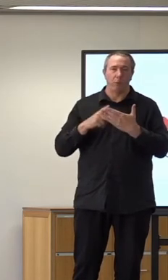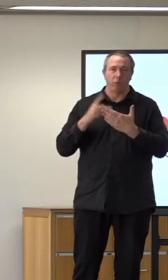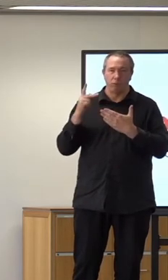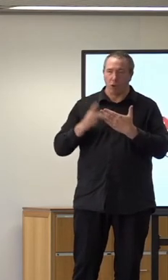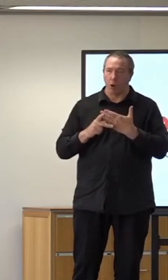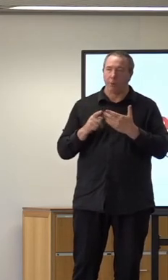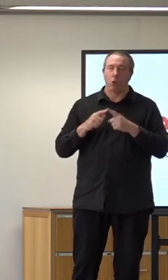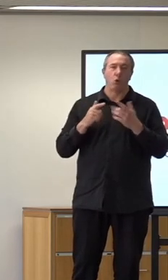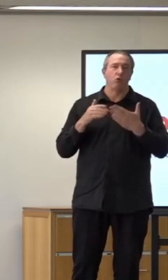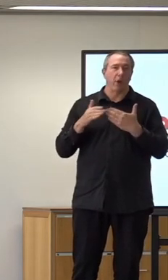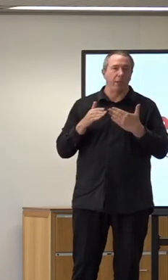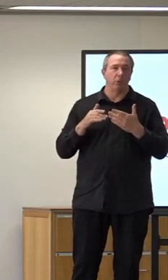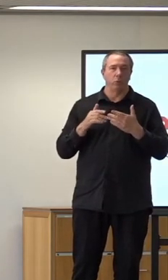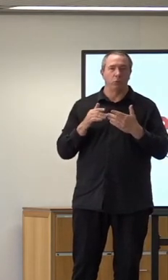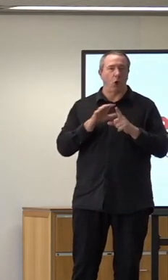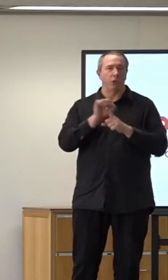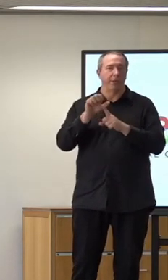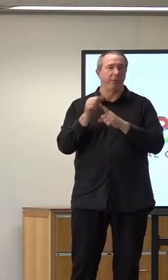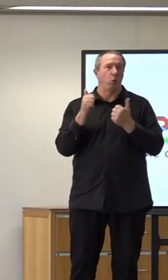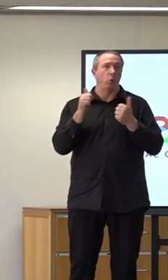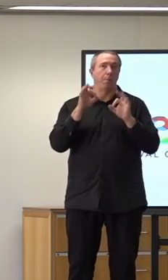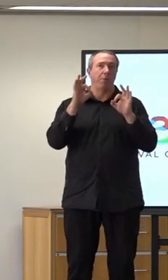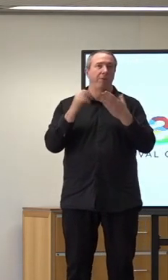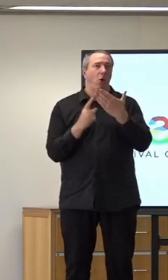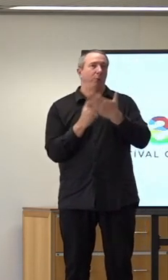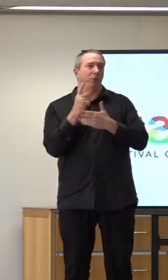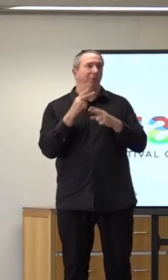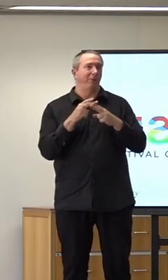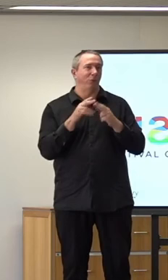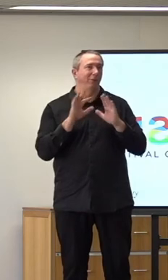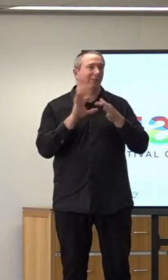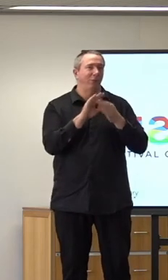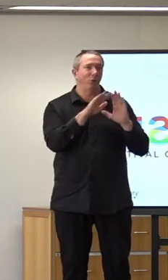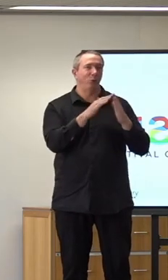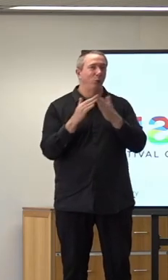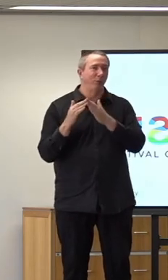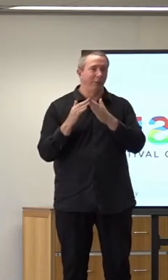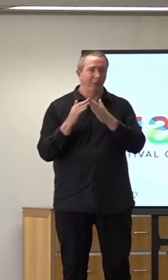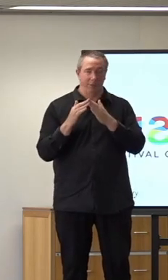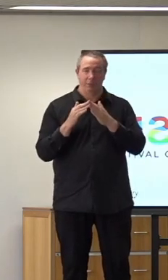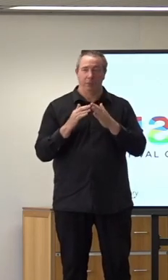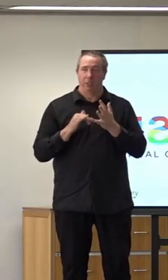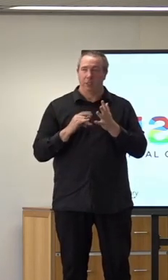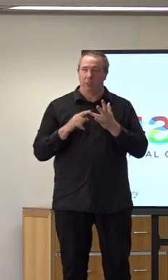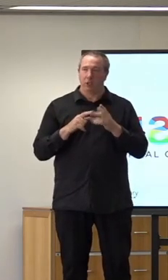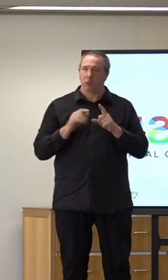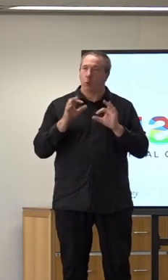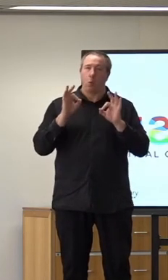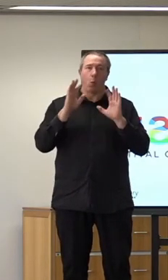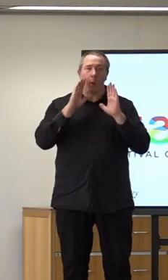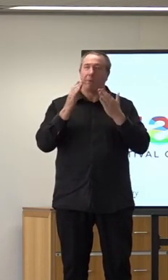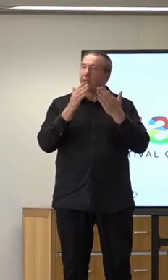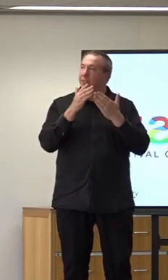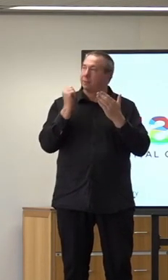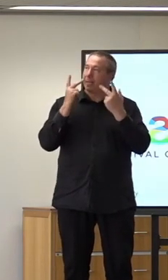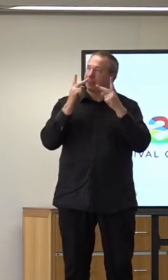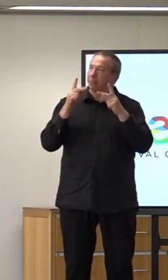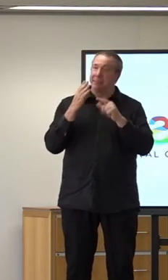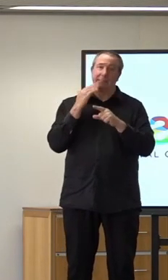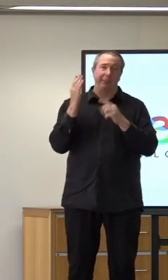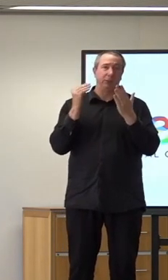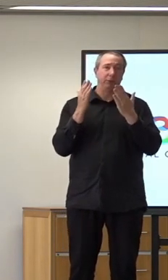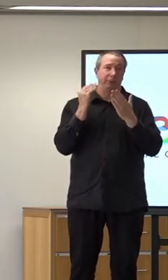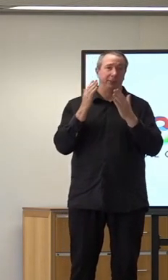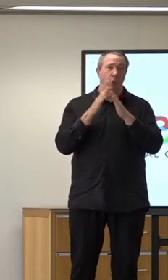identify key moments for opportunities for the community to be connected with artists that we're working with. So there's a beautiful exhibition that just opened on the weekend, Forest